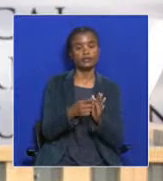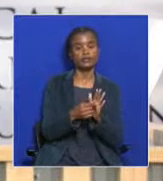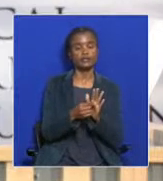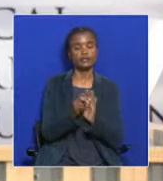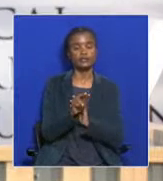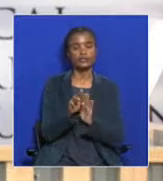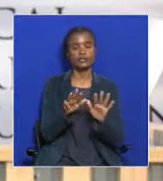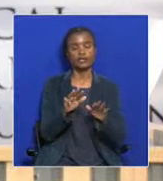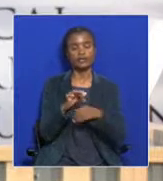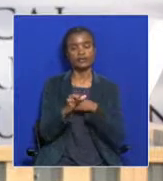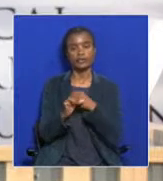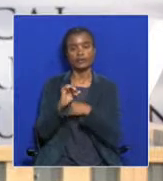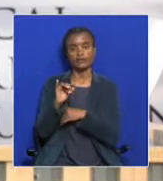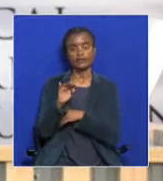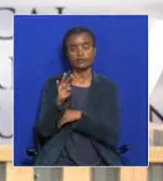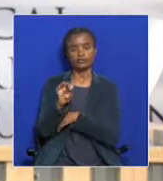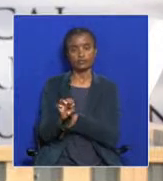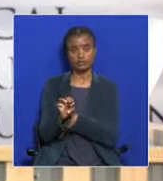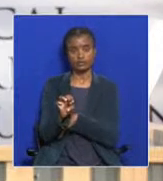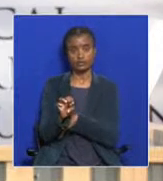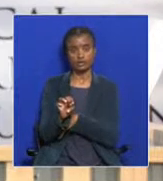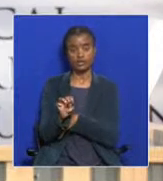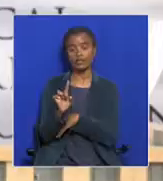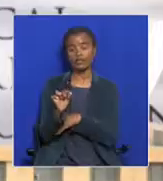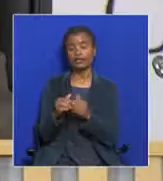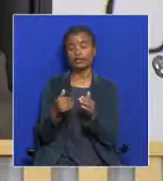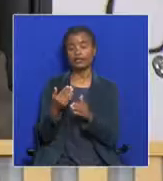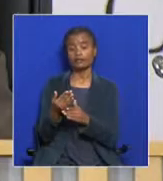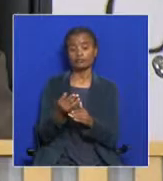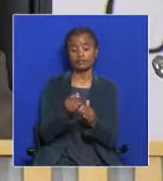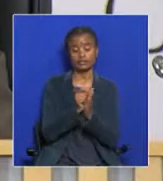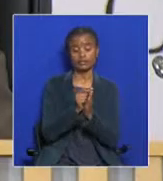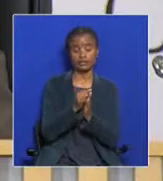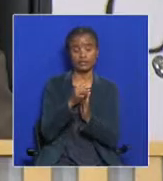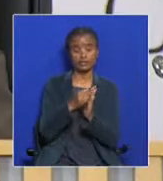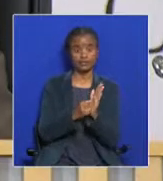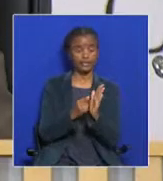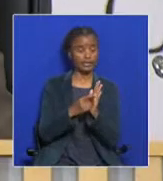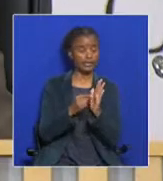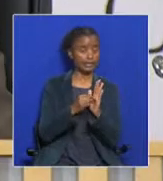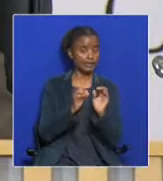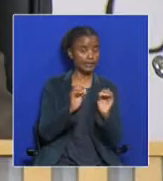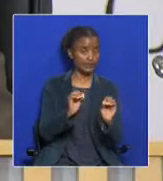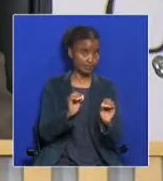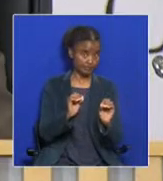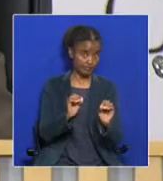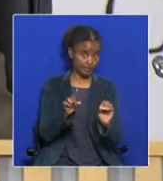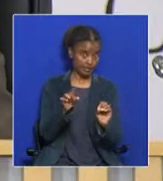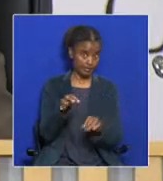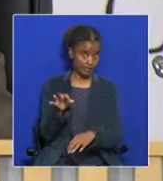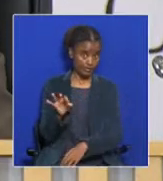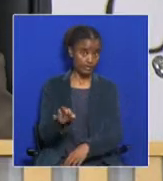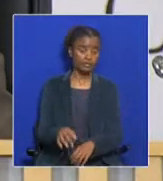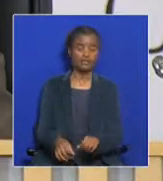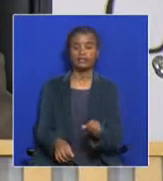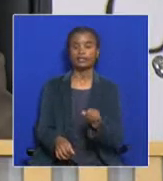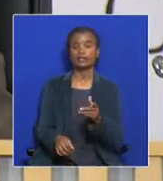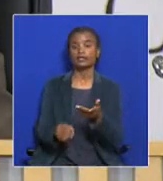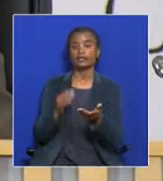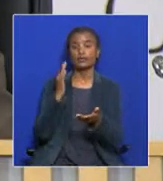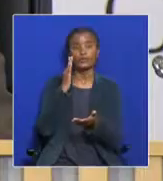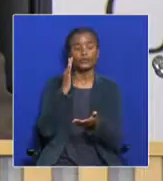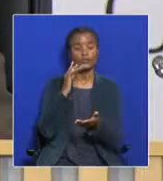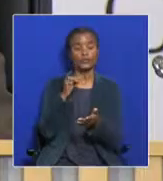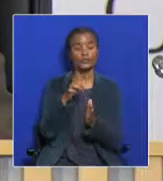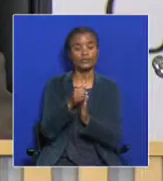and then you subsequently file your undated statement. Is that the correct position? Commissioner, that statement that's undated and not